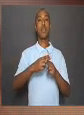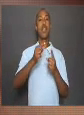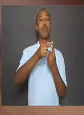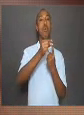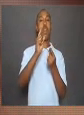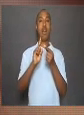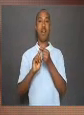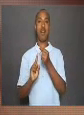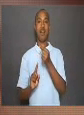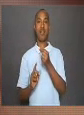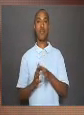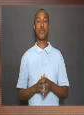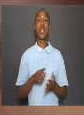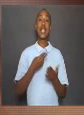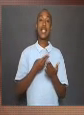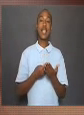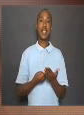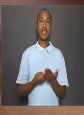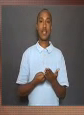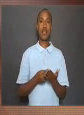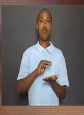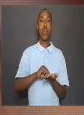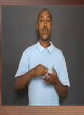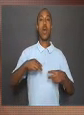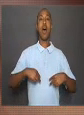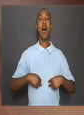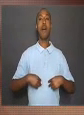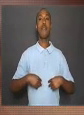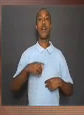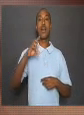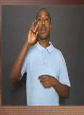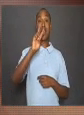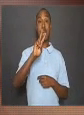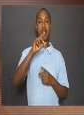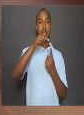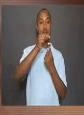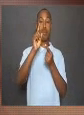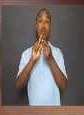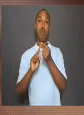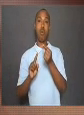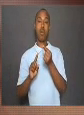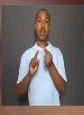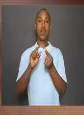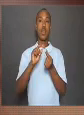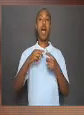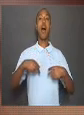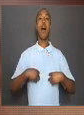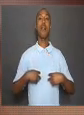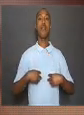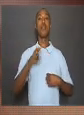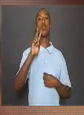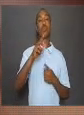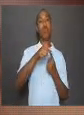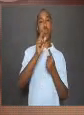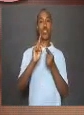polar. These molecules have a dipole, which means that they have two